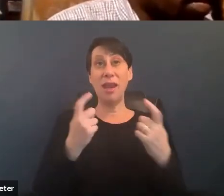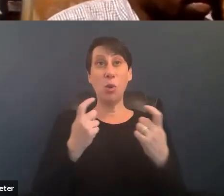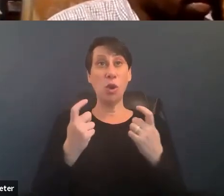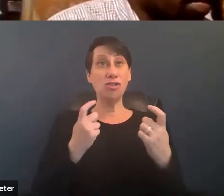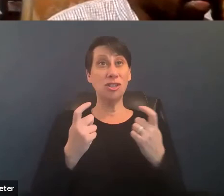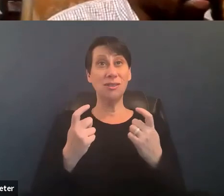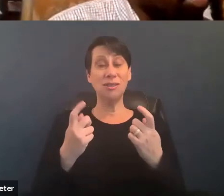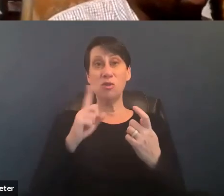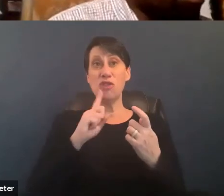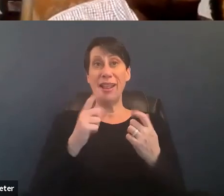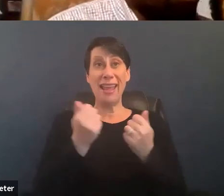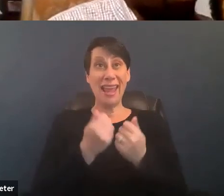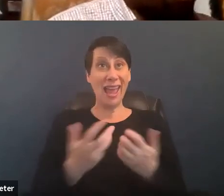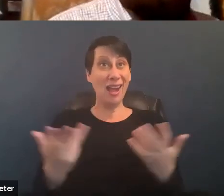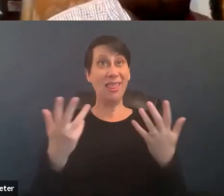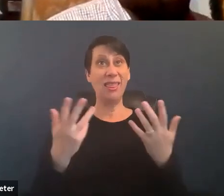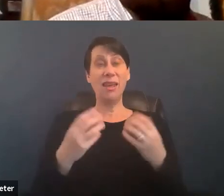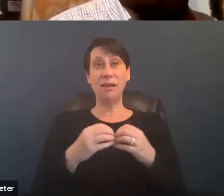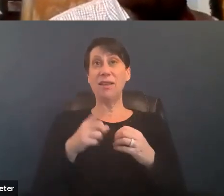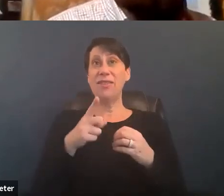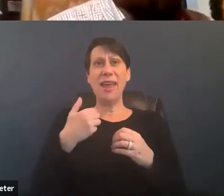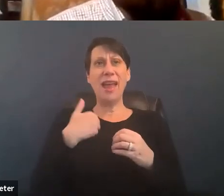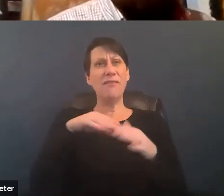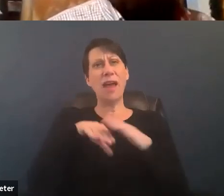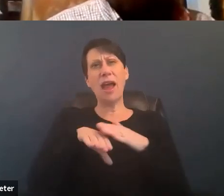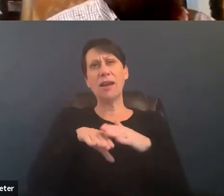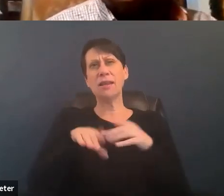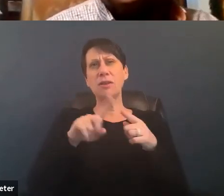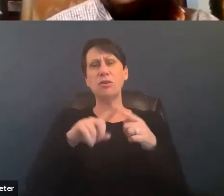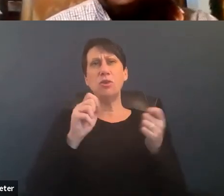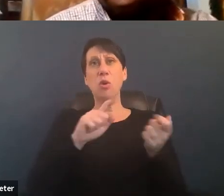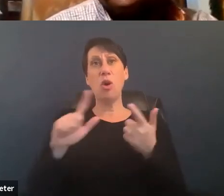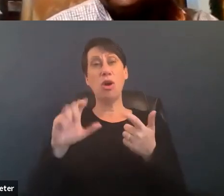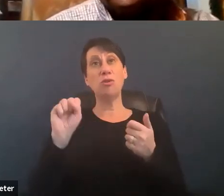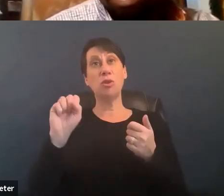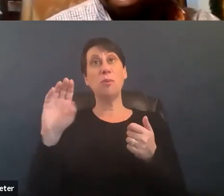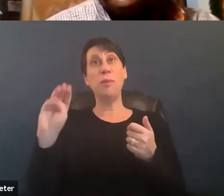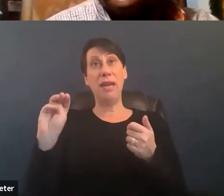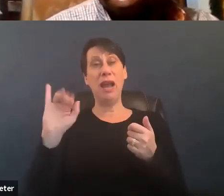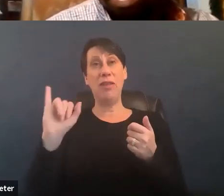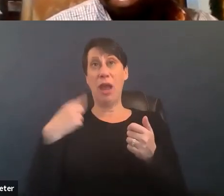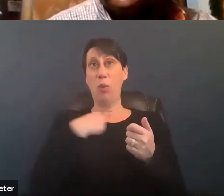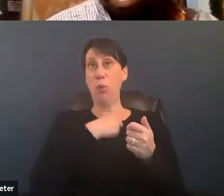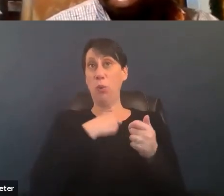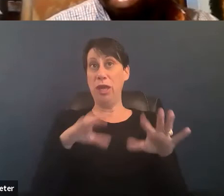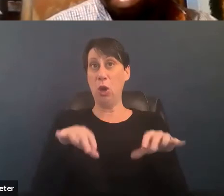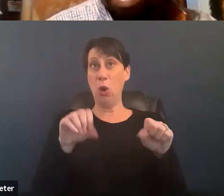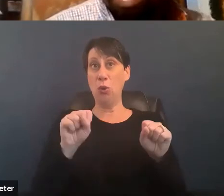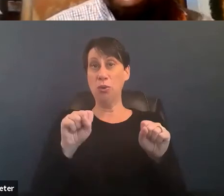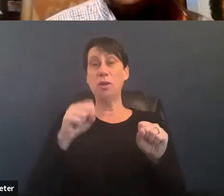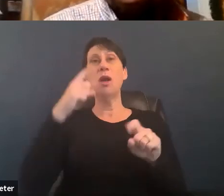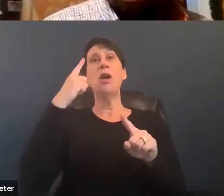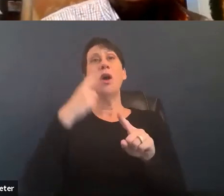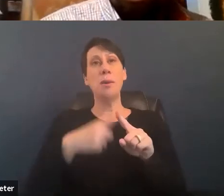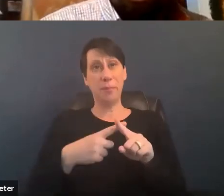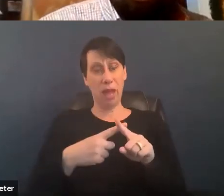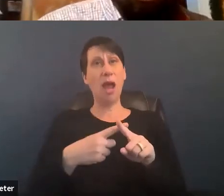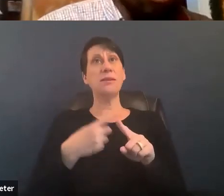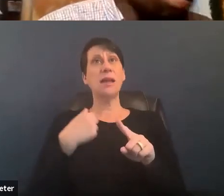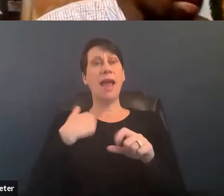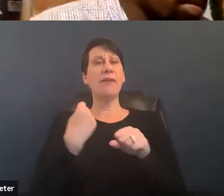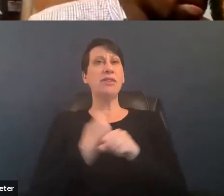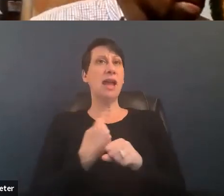anything, because they have access to every sort of social media thing that we have. But I also have analytics, what countries we're in. We're